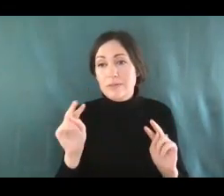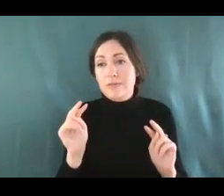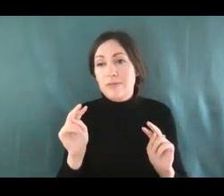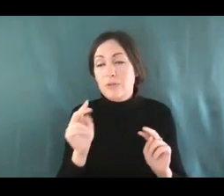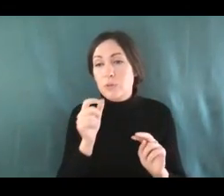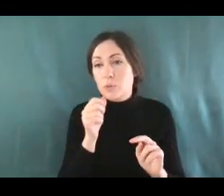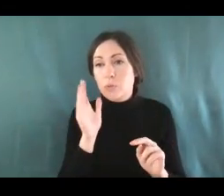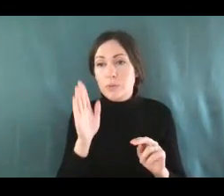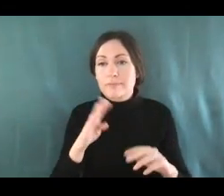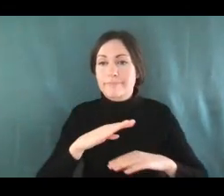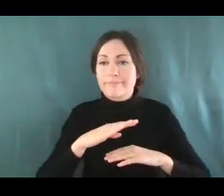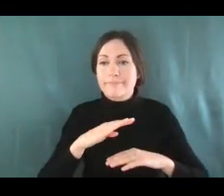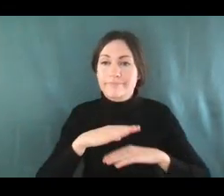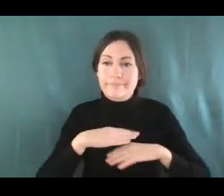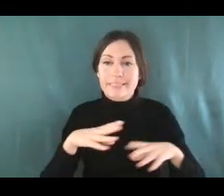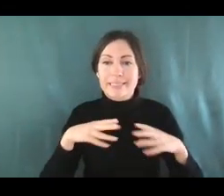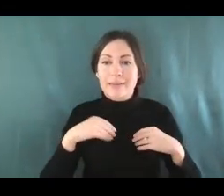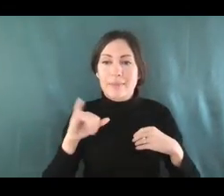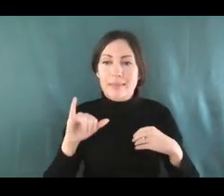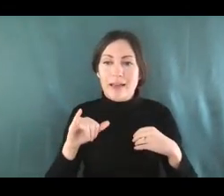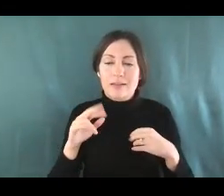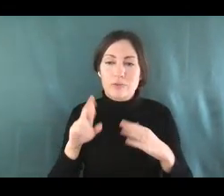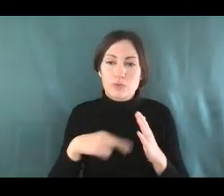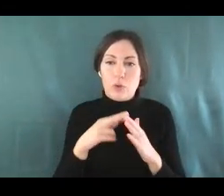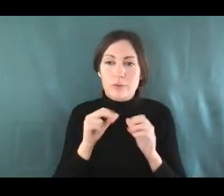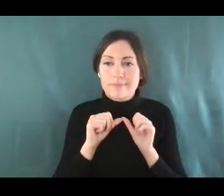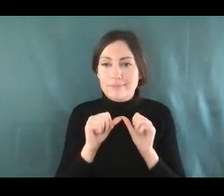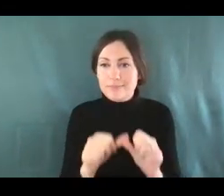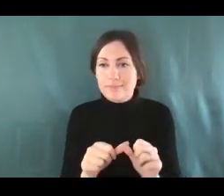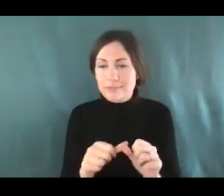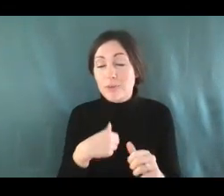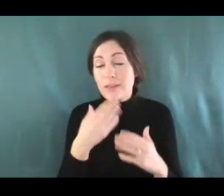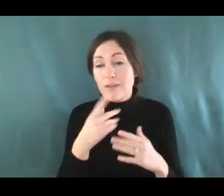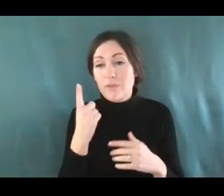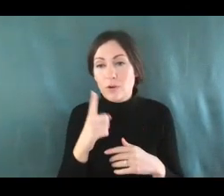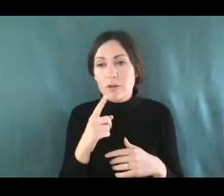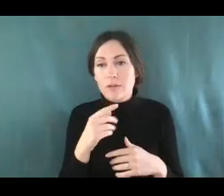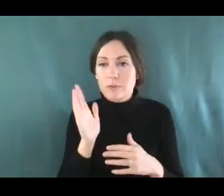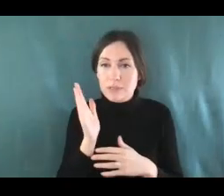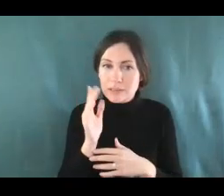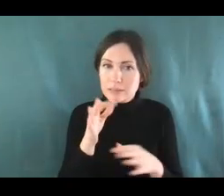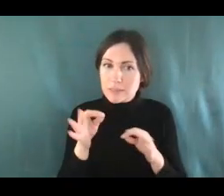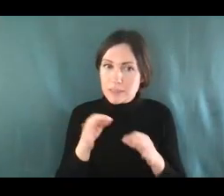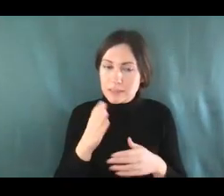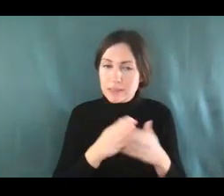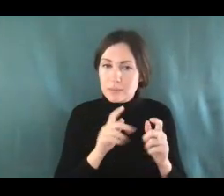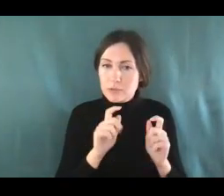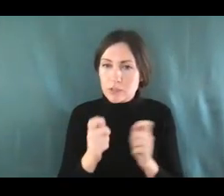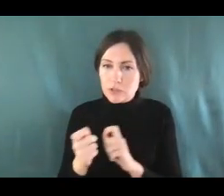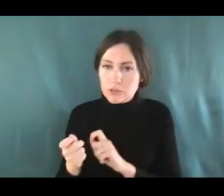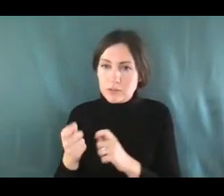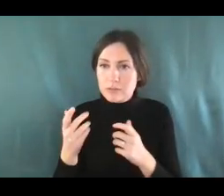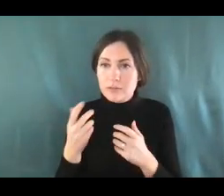role. But thank you for presenting on some of the changes that have happened at the state level as well. We appreciate it.